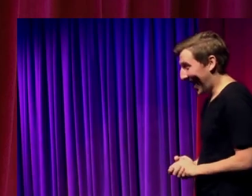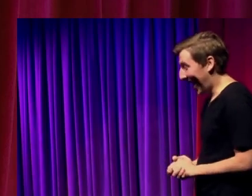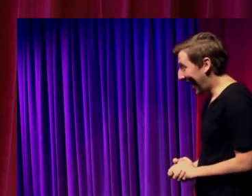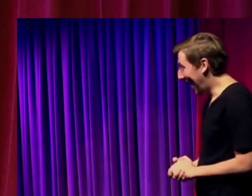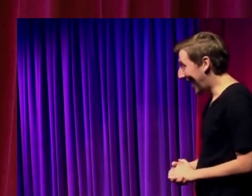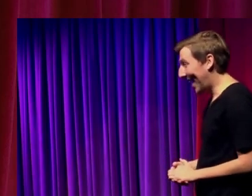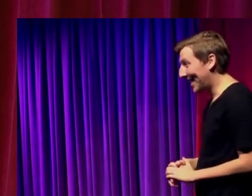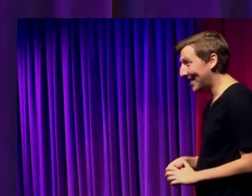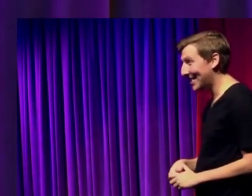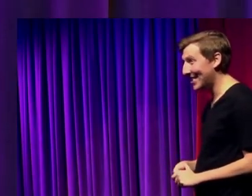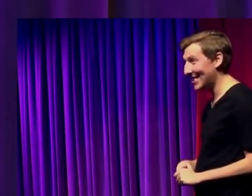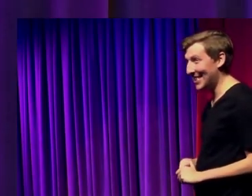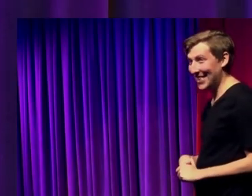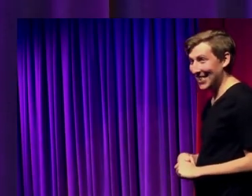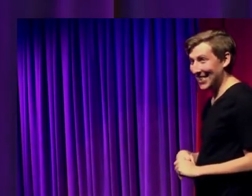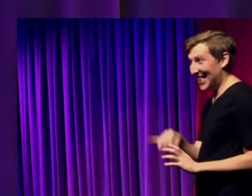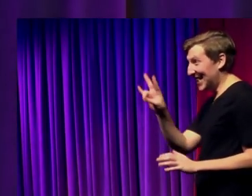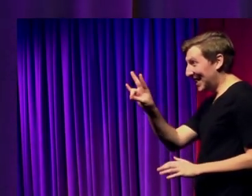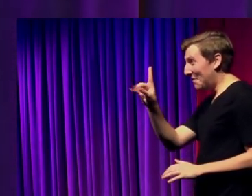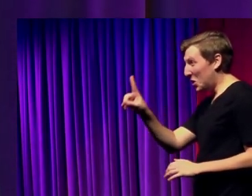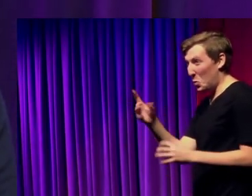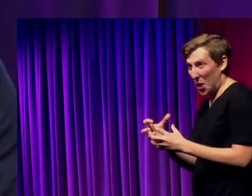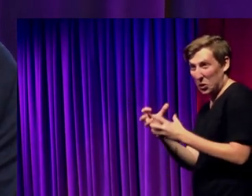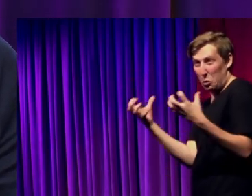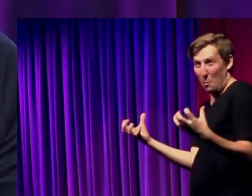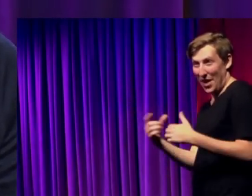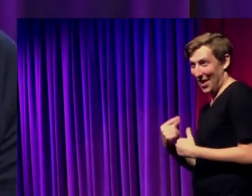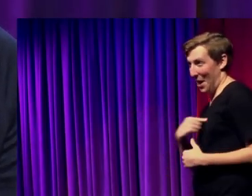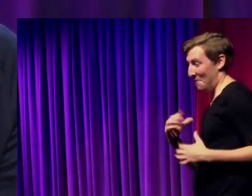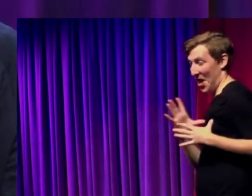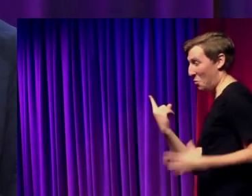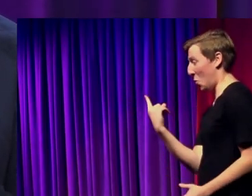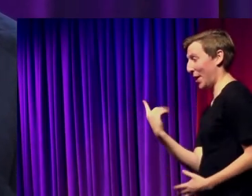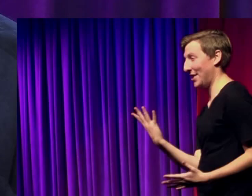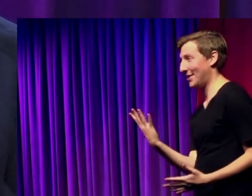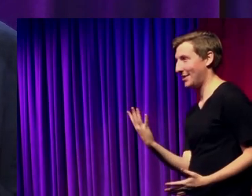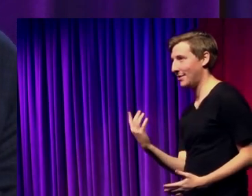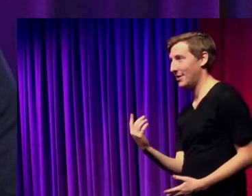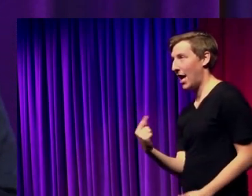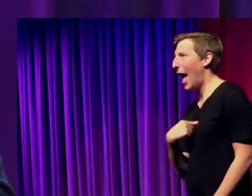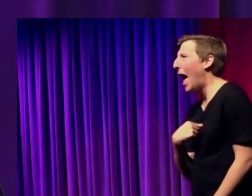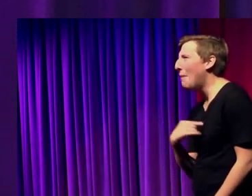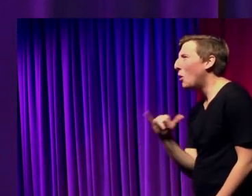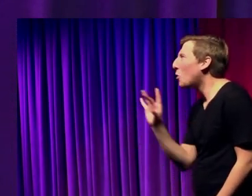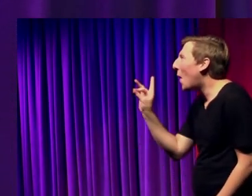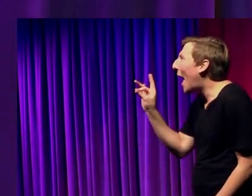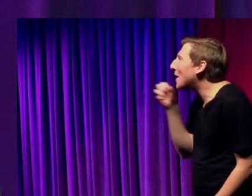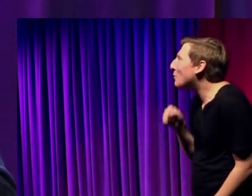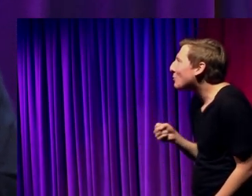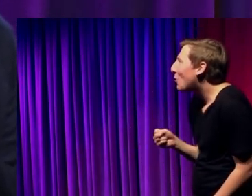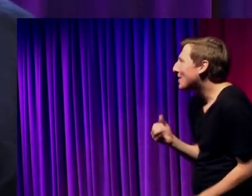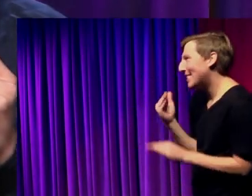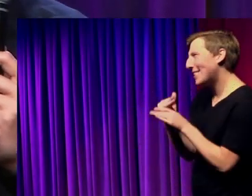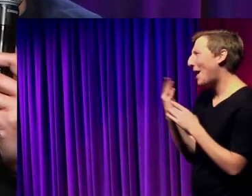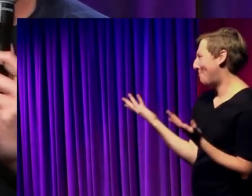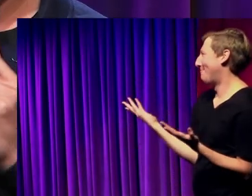Just 71 too many. I'll come back to it. Also, I'm 8, so stop discussing.